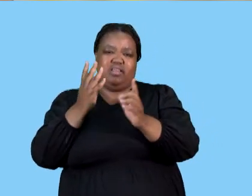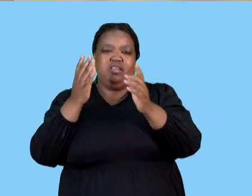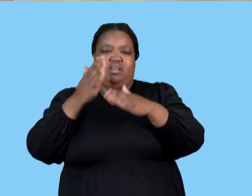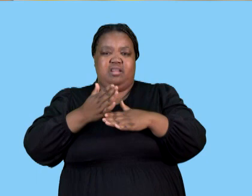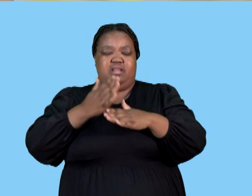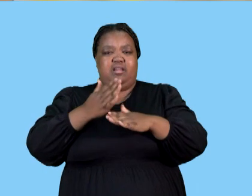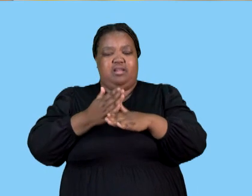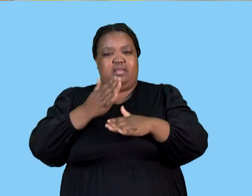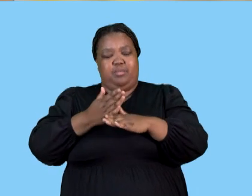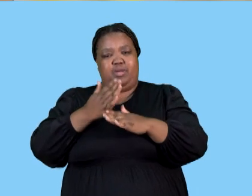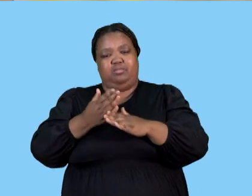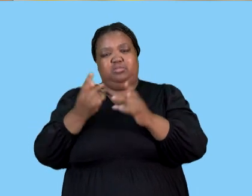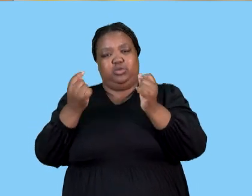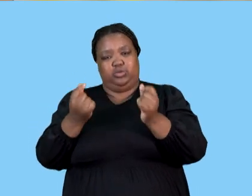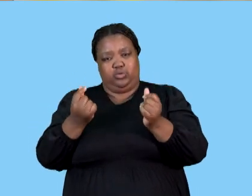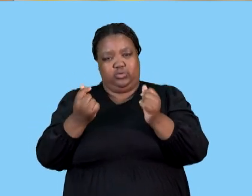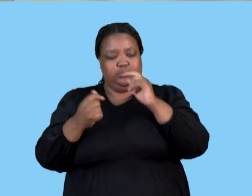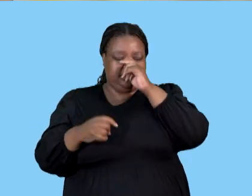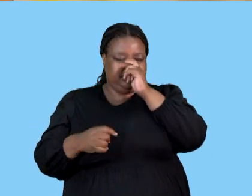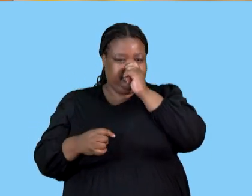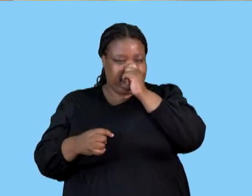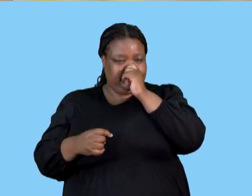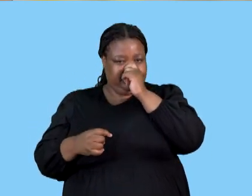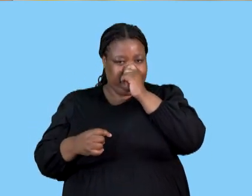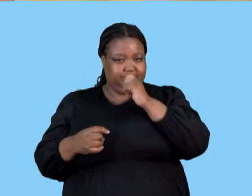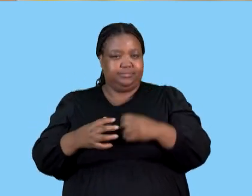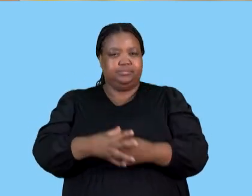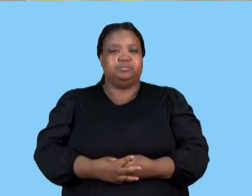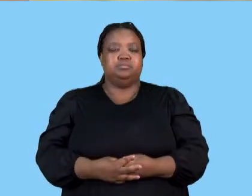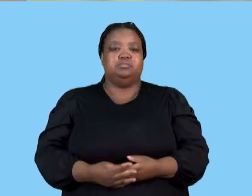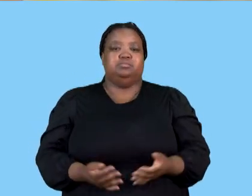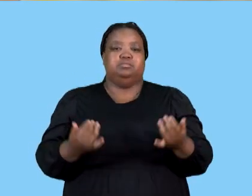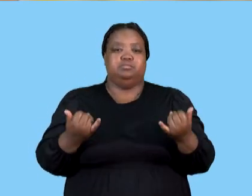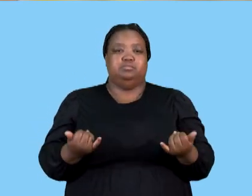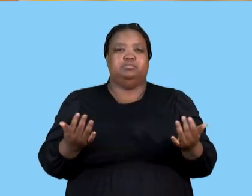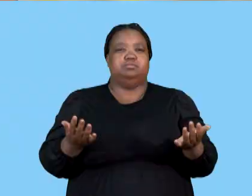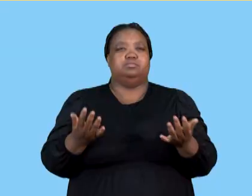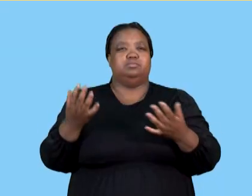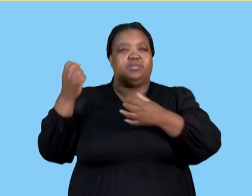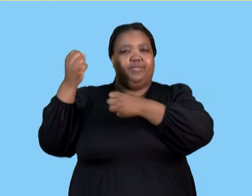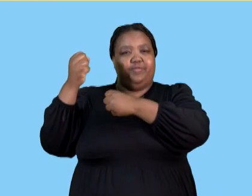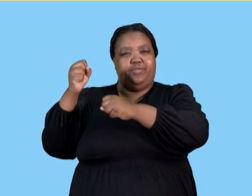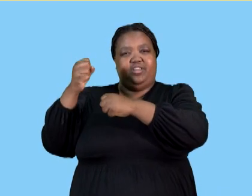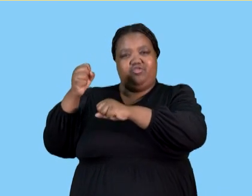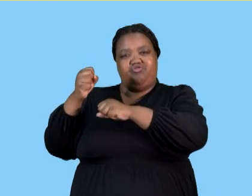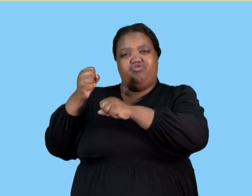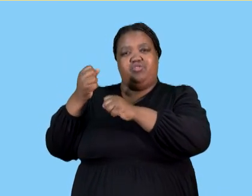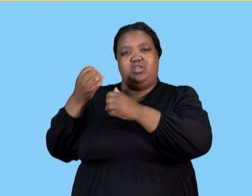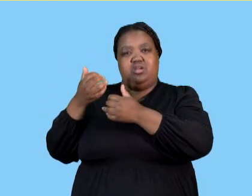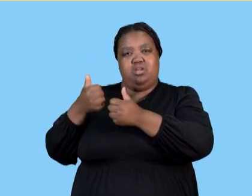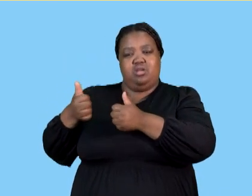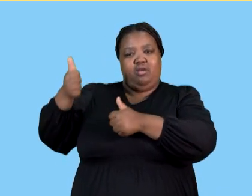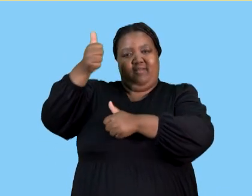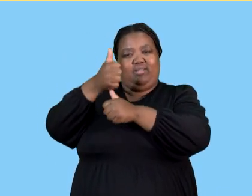indirect materials and indirect labor as well. With me here, I have factory overhead costs. What are